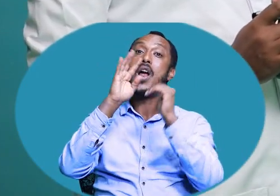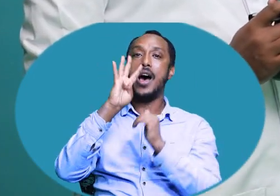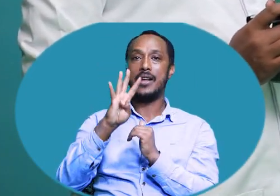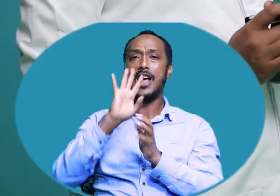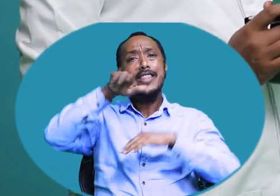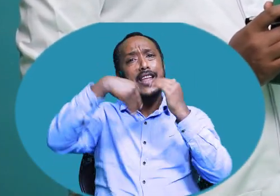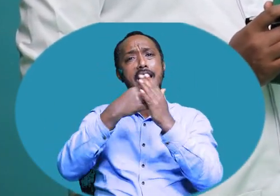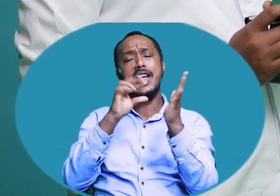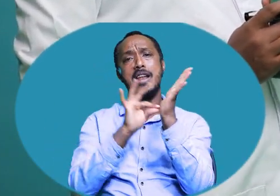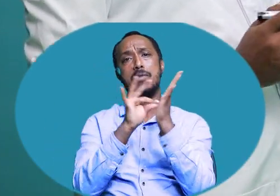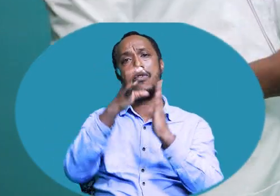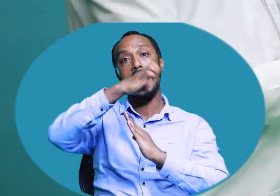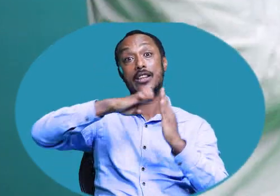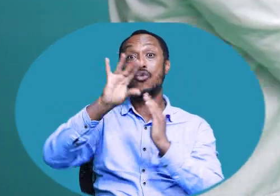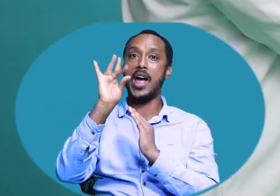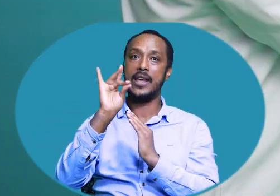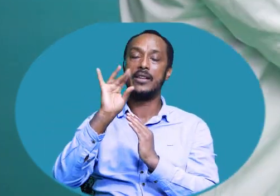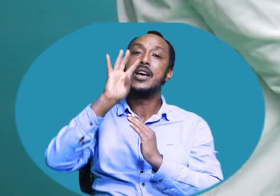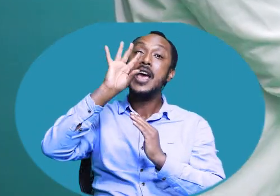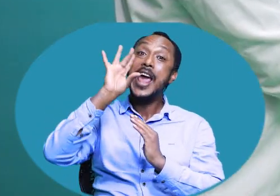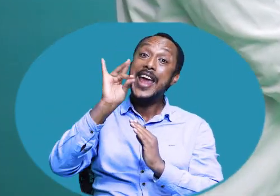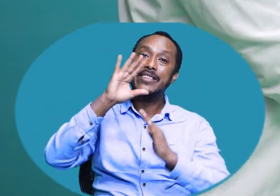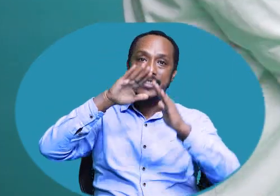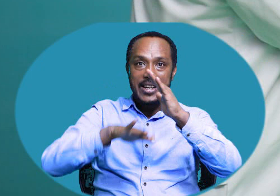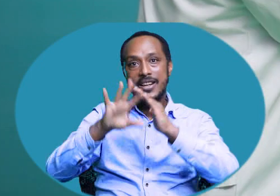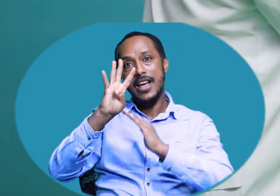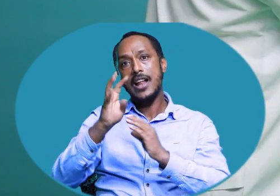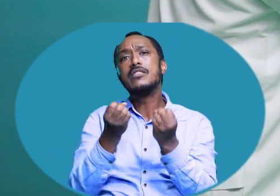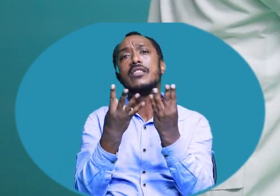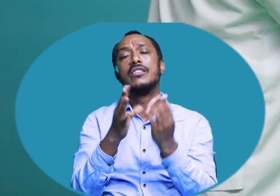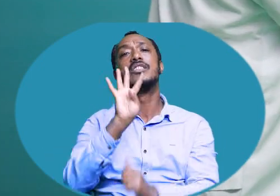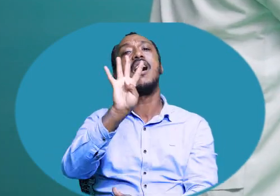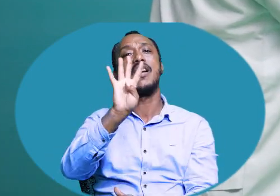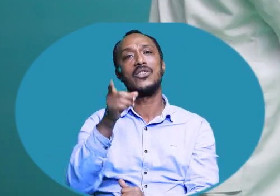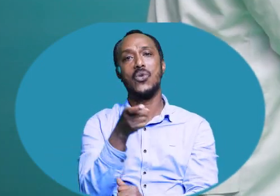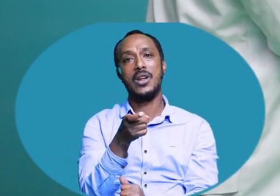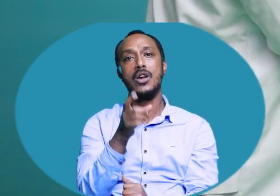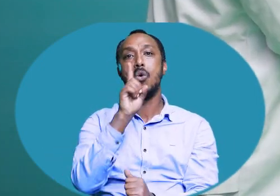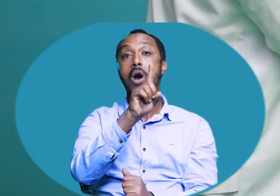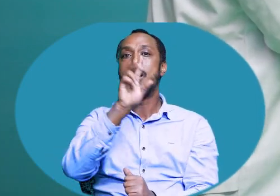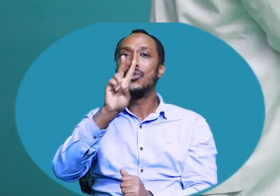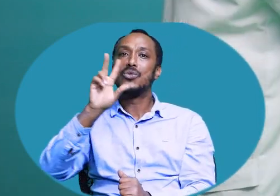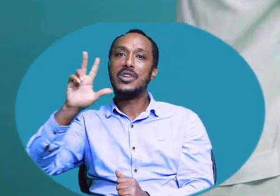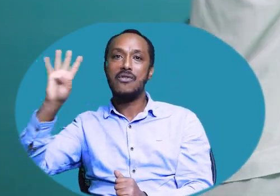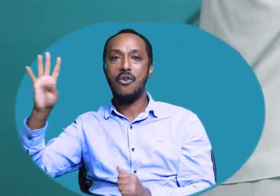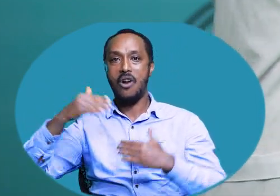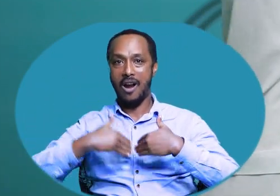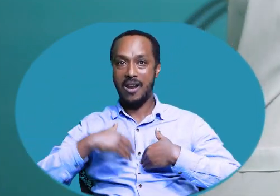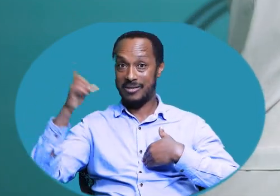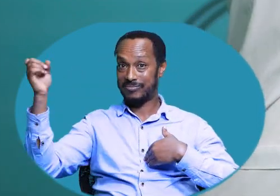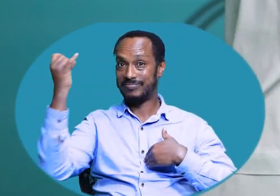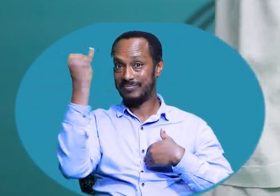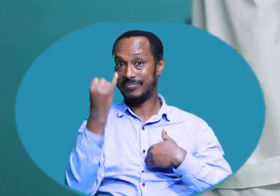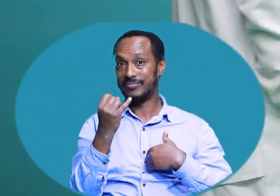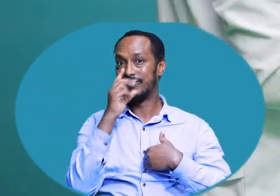A bond is formed because one bond is 2 electron, another one bond is 2 electron, 2 plus 2 is 4, but total number of